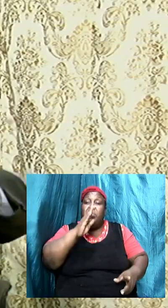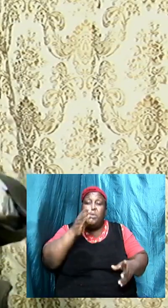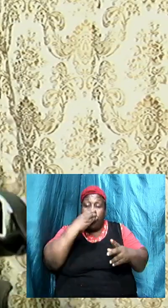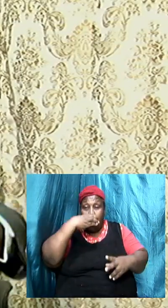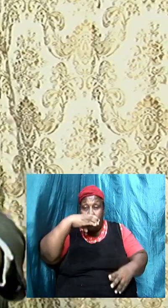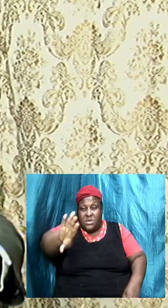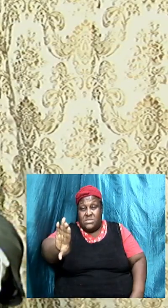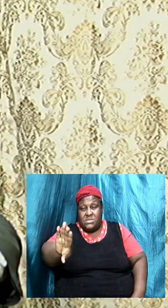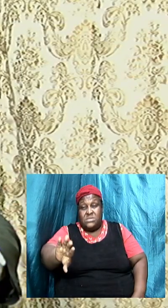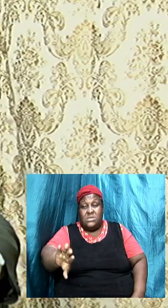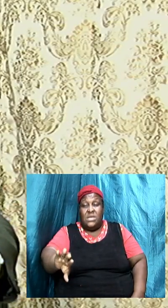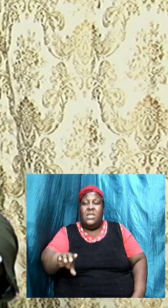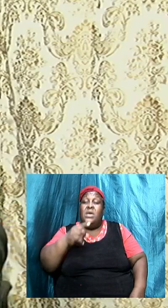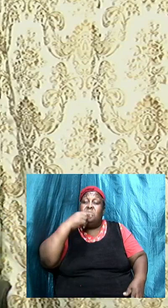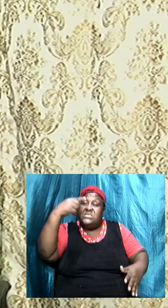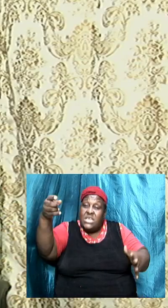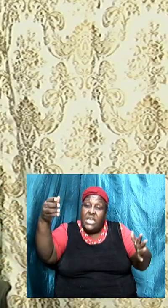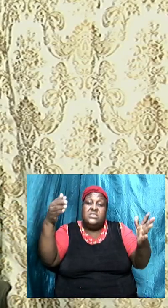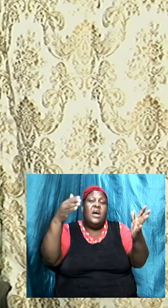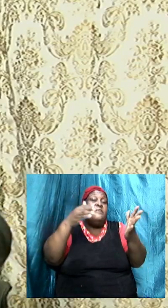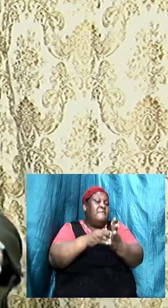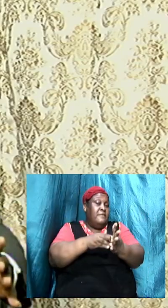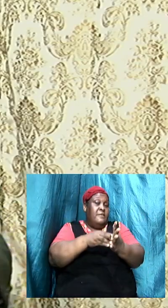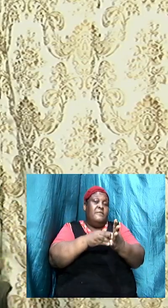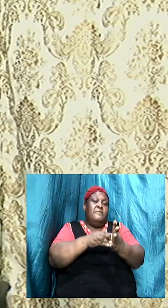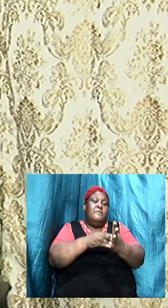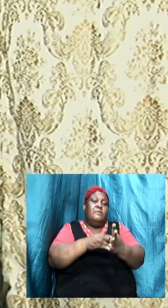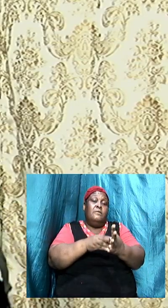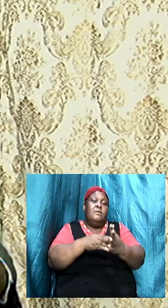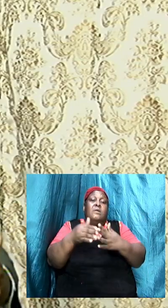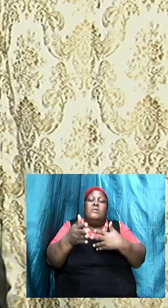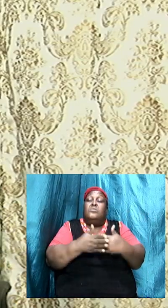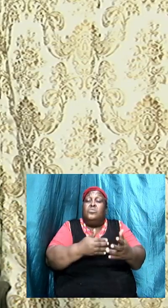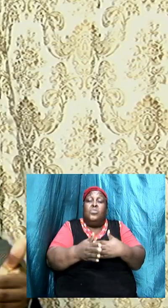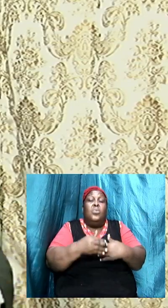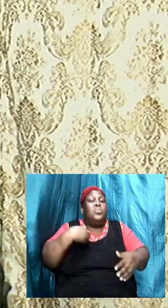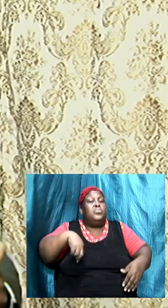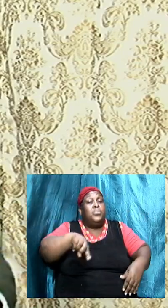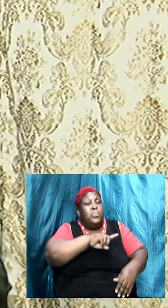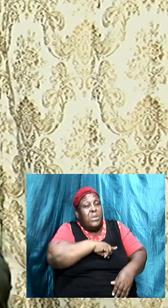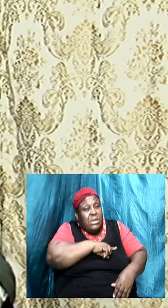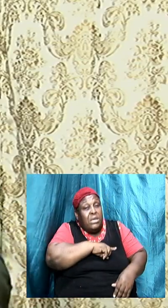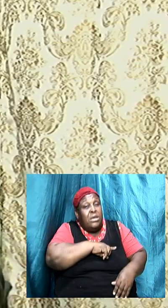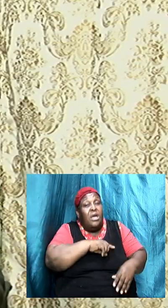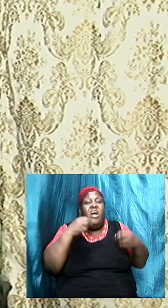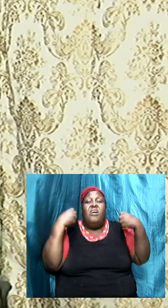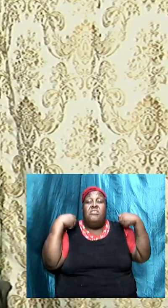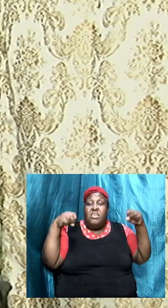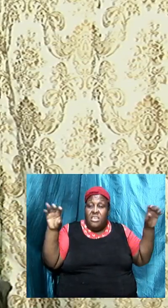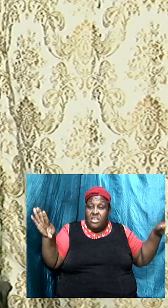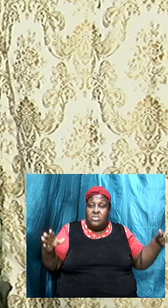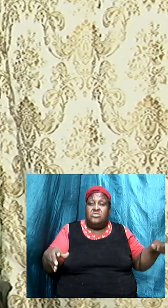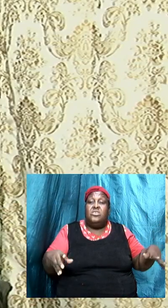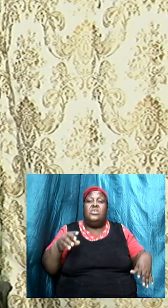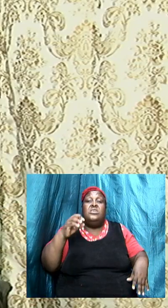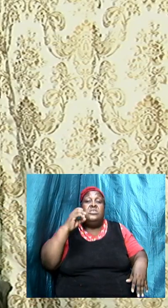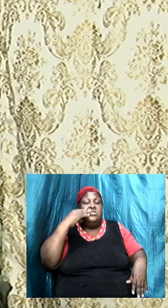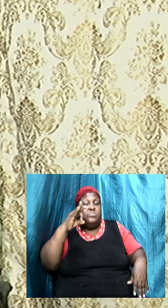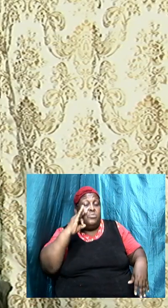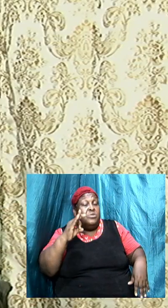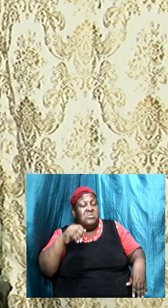And he repeated it a second time. Though we are an angel, preach any other gospel unto you,